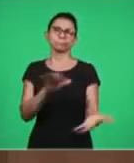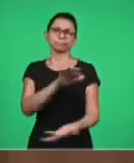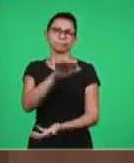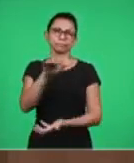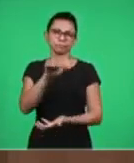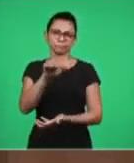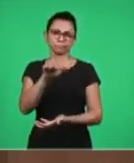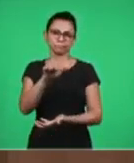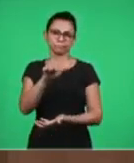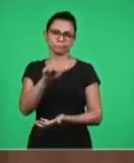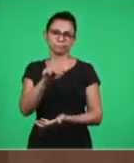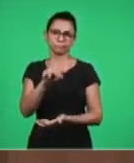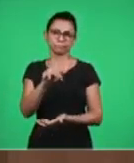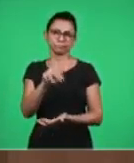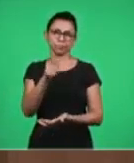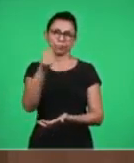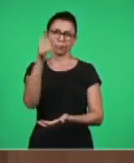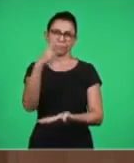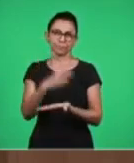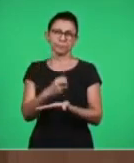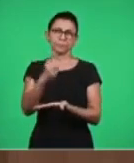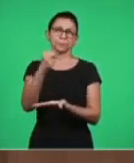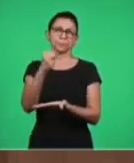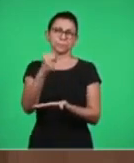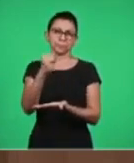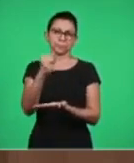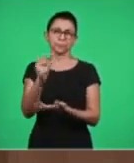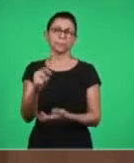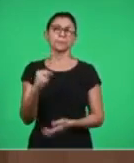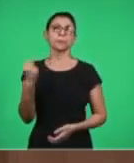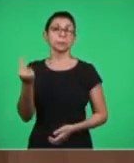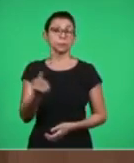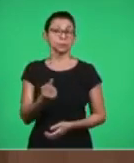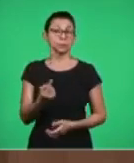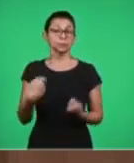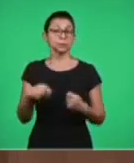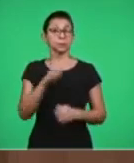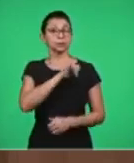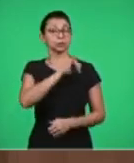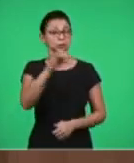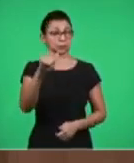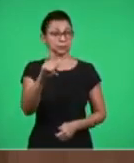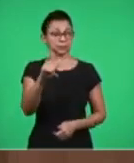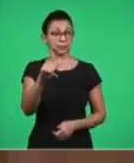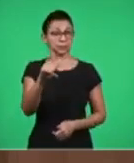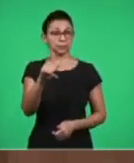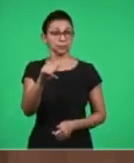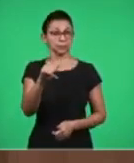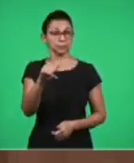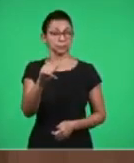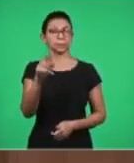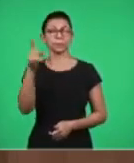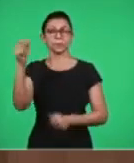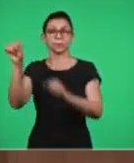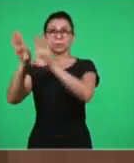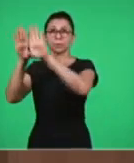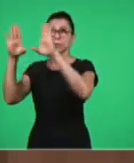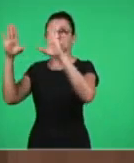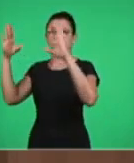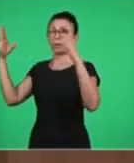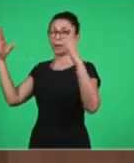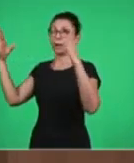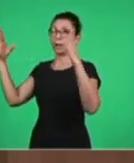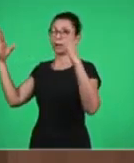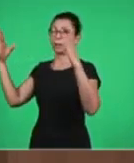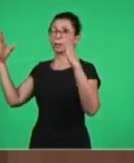However, still, we can contemplate and say and know and say that the